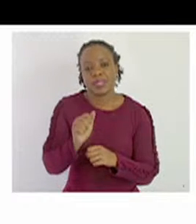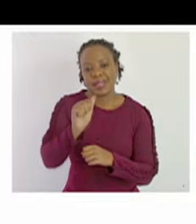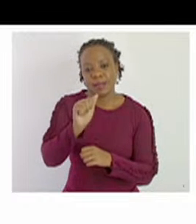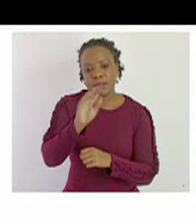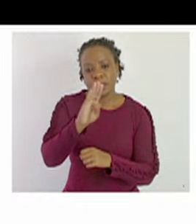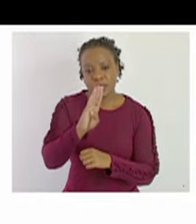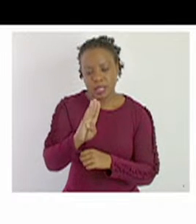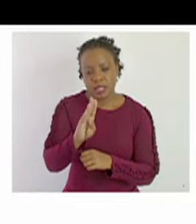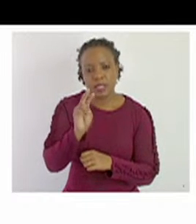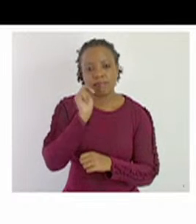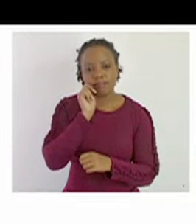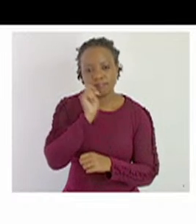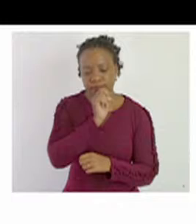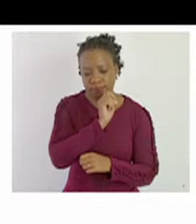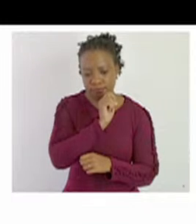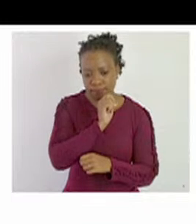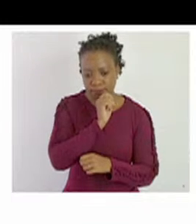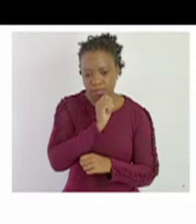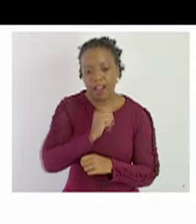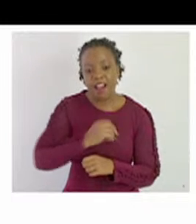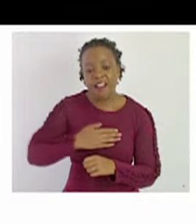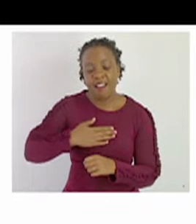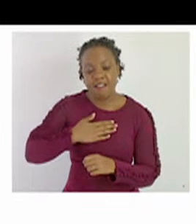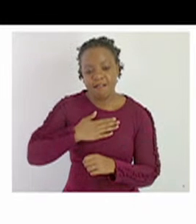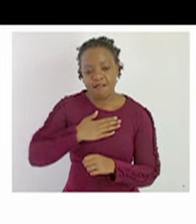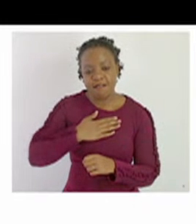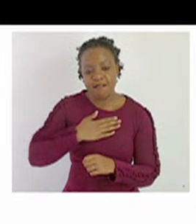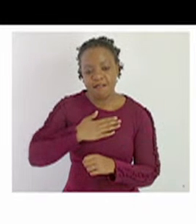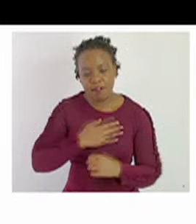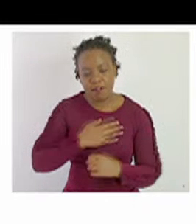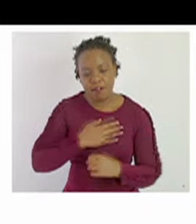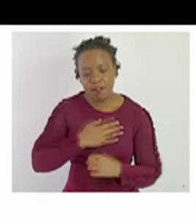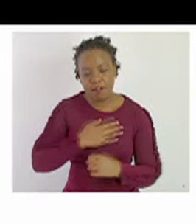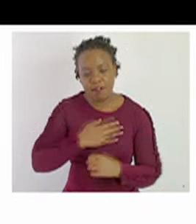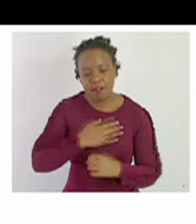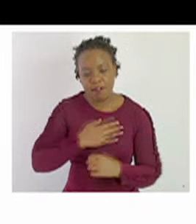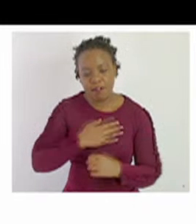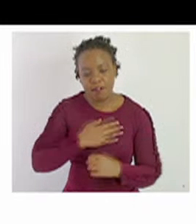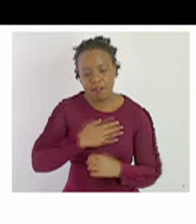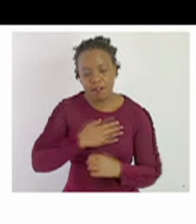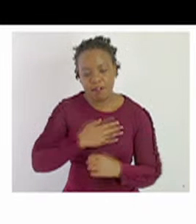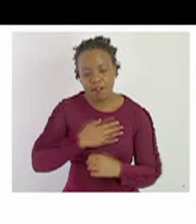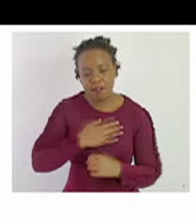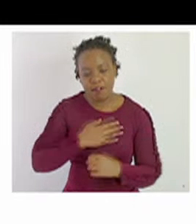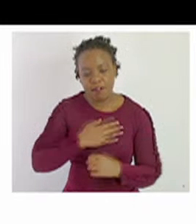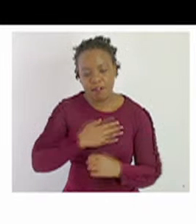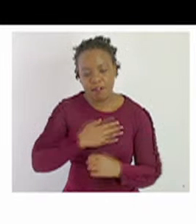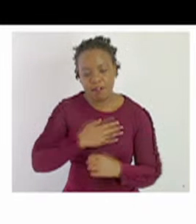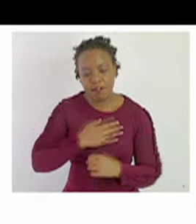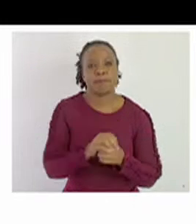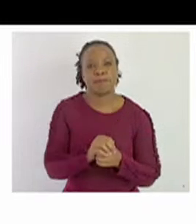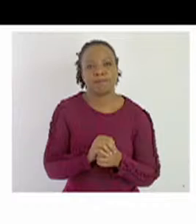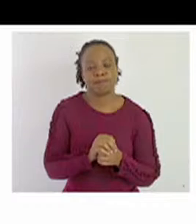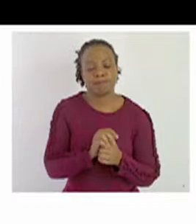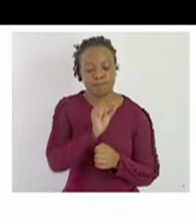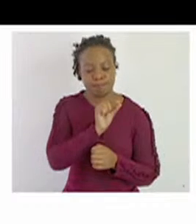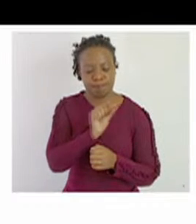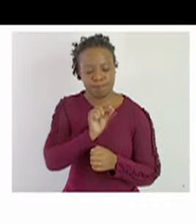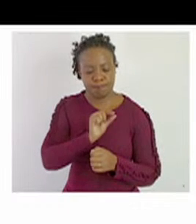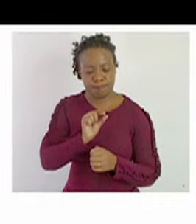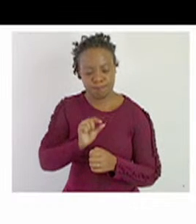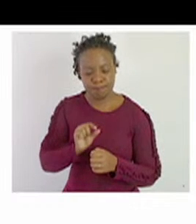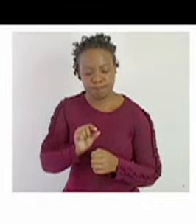emotion, and names a quality or an idea. The words